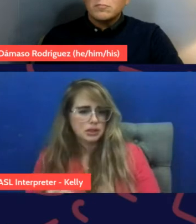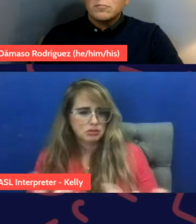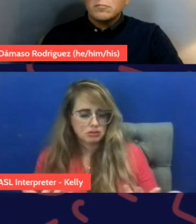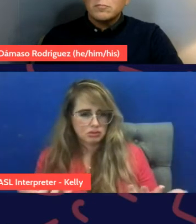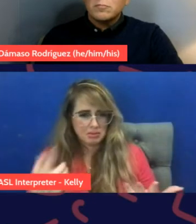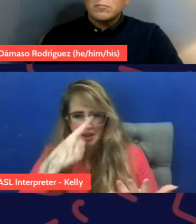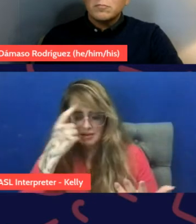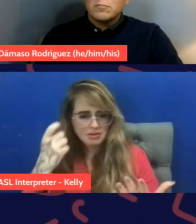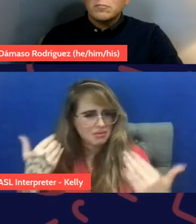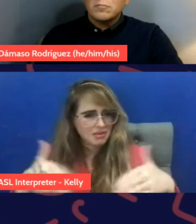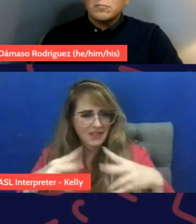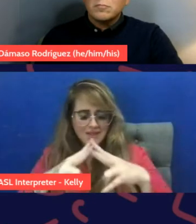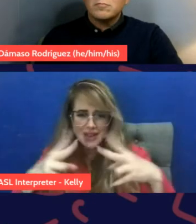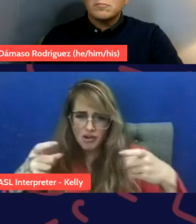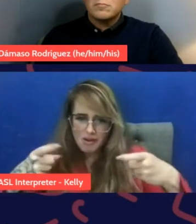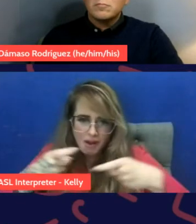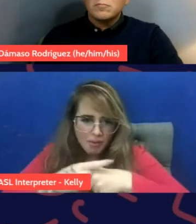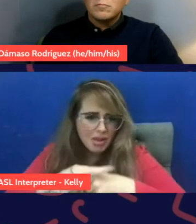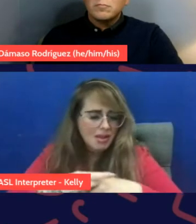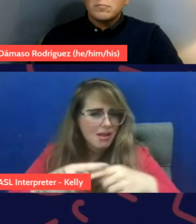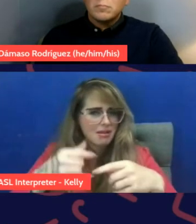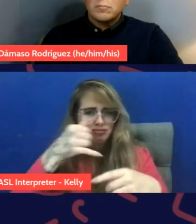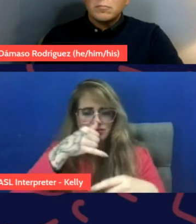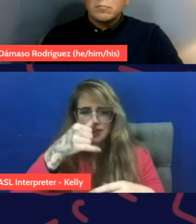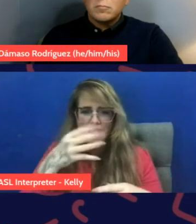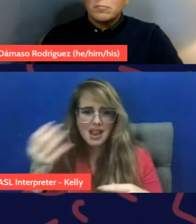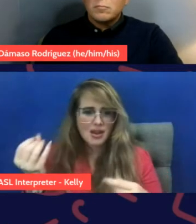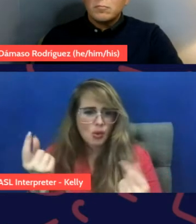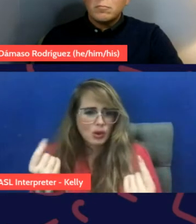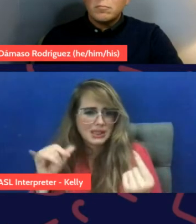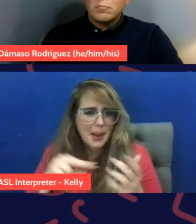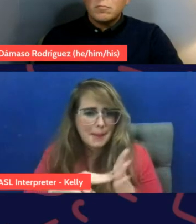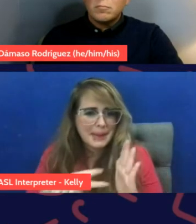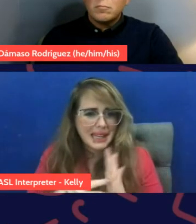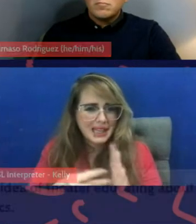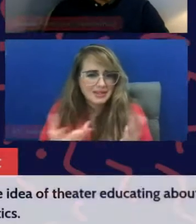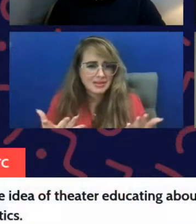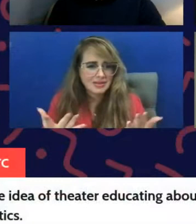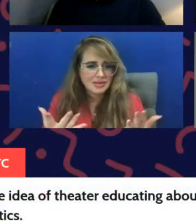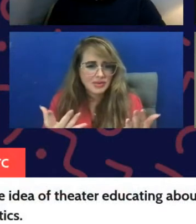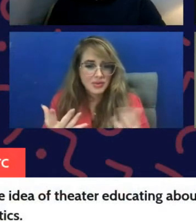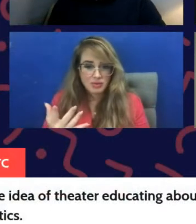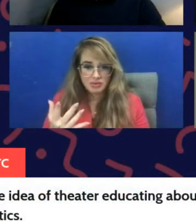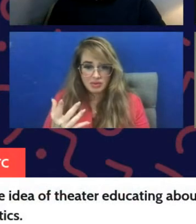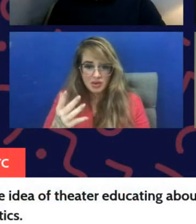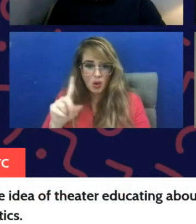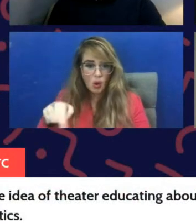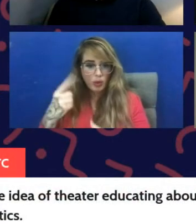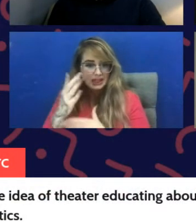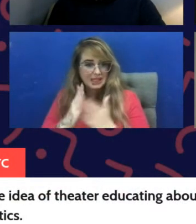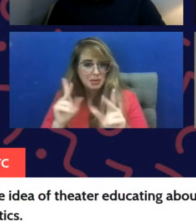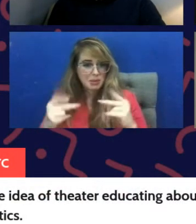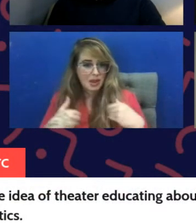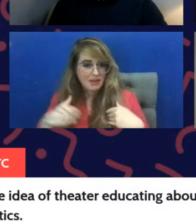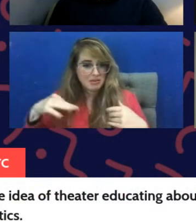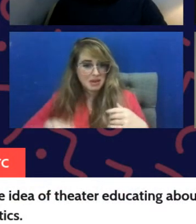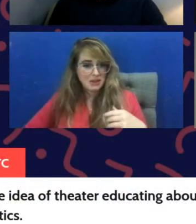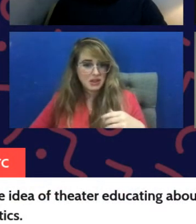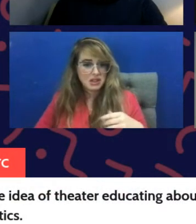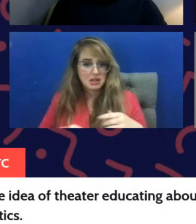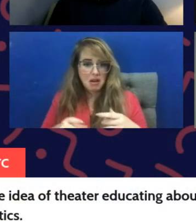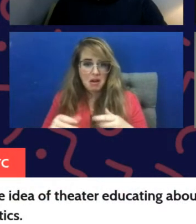so complicated, and what does it mean that only some people have benefits, reap